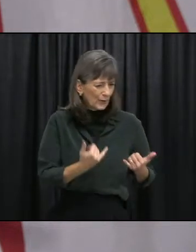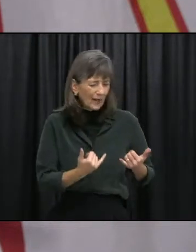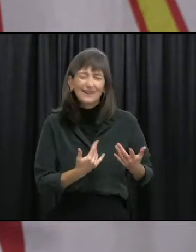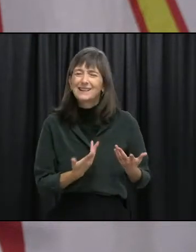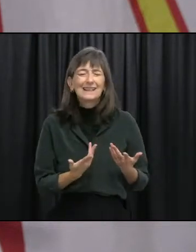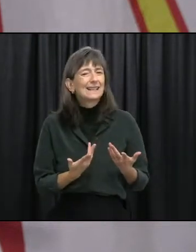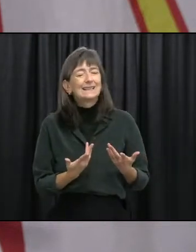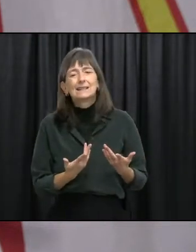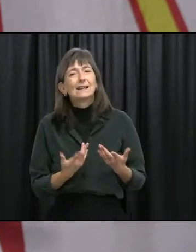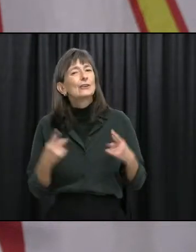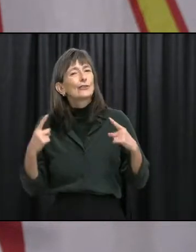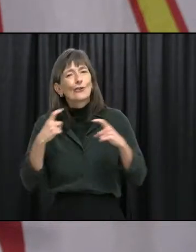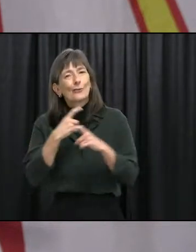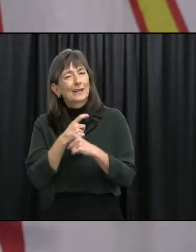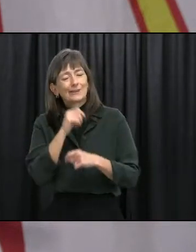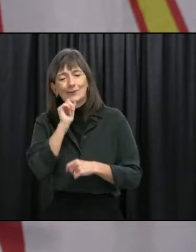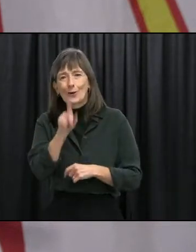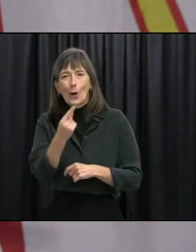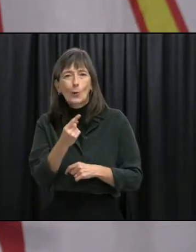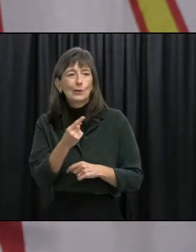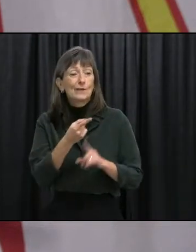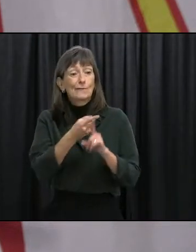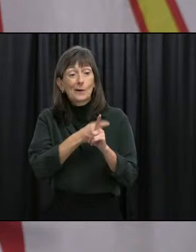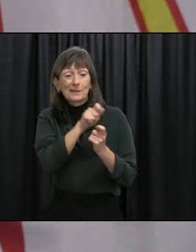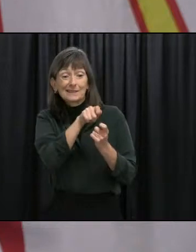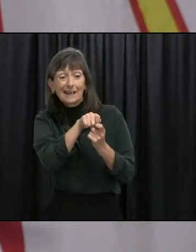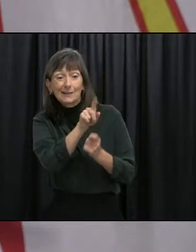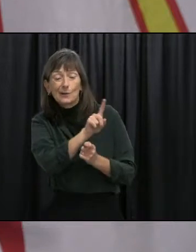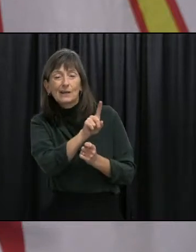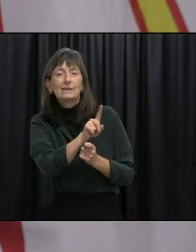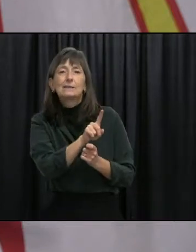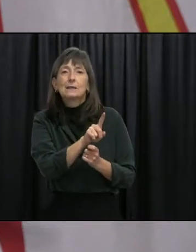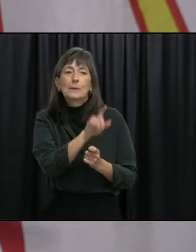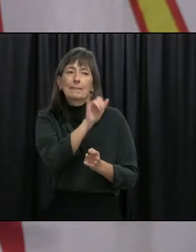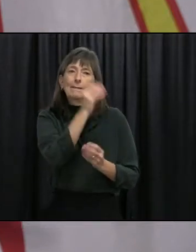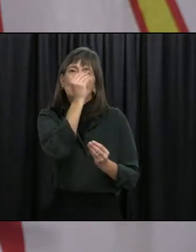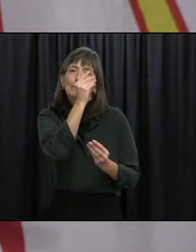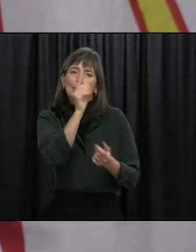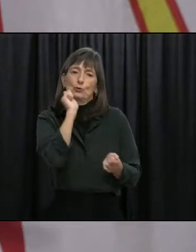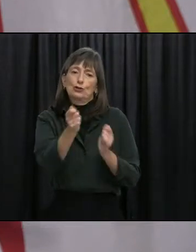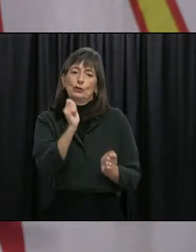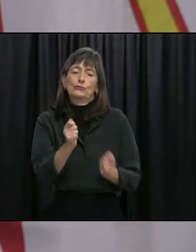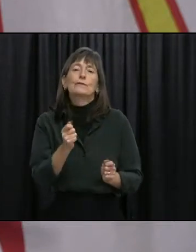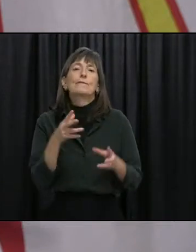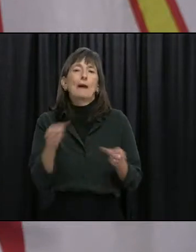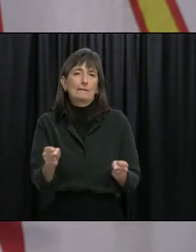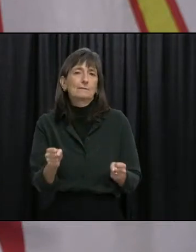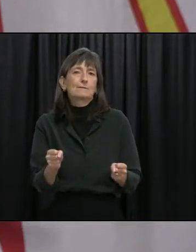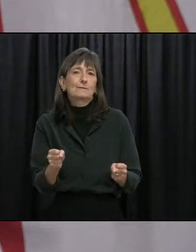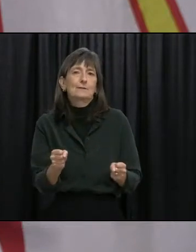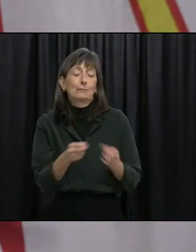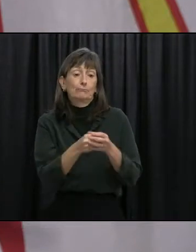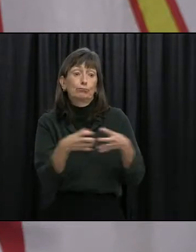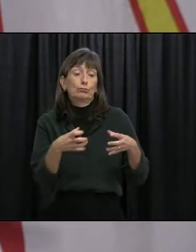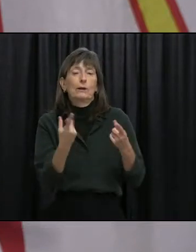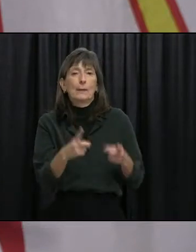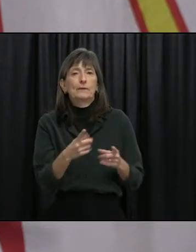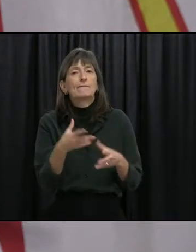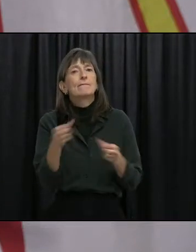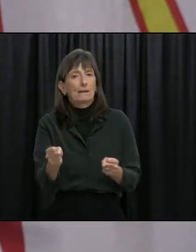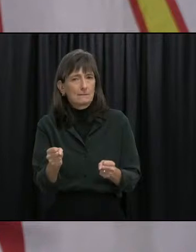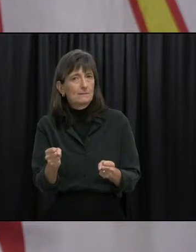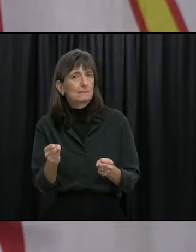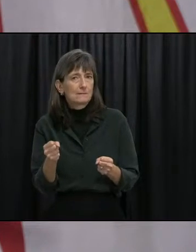easy as just looking at where people are coming from, because that information changes quite quickly. So we're trying